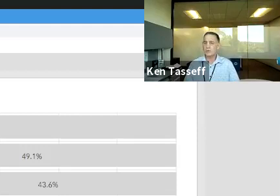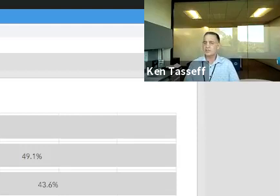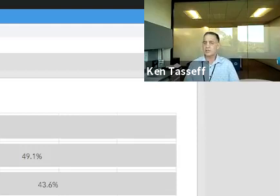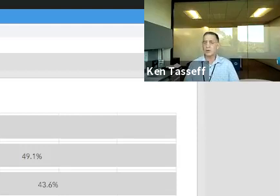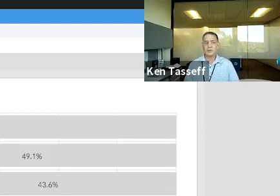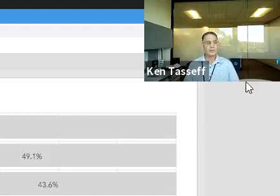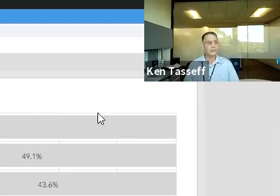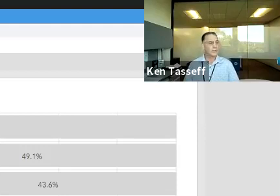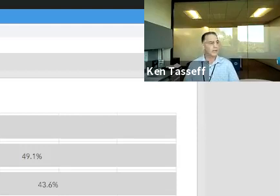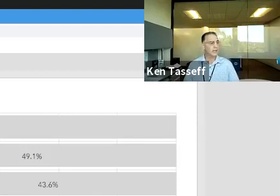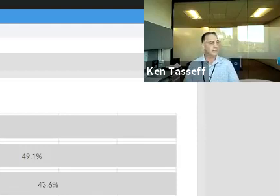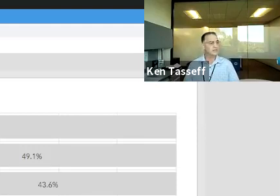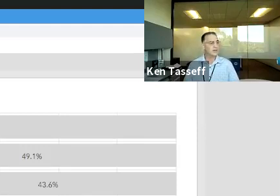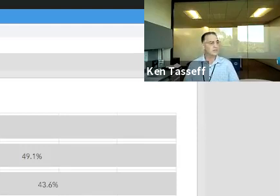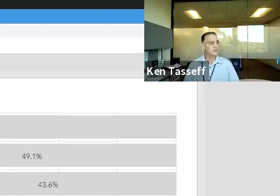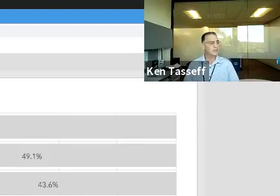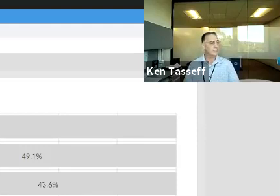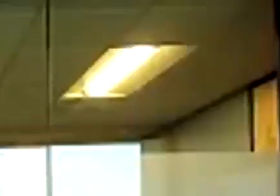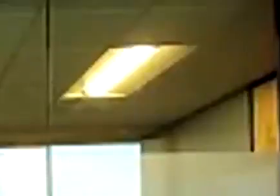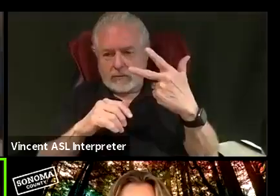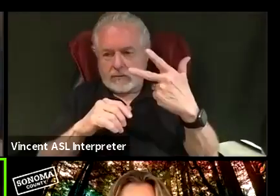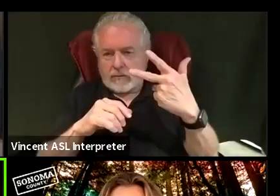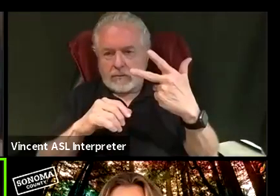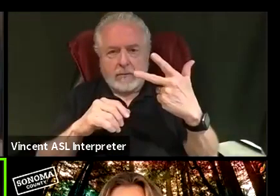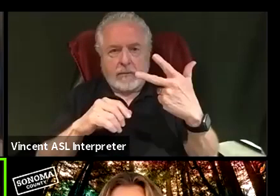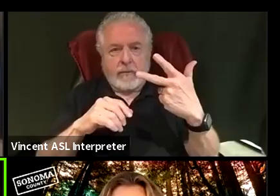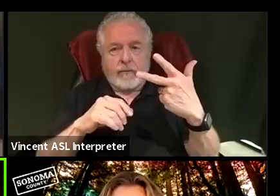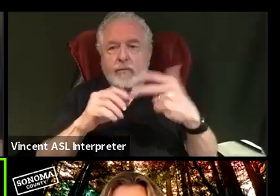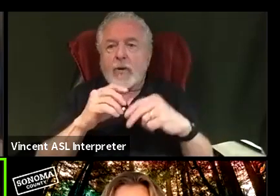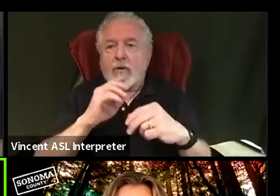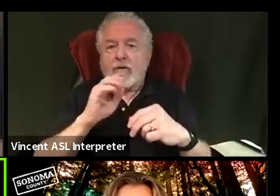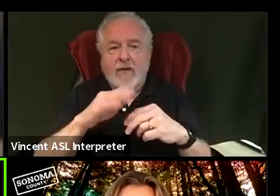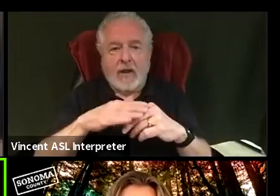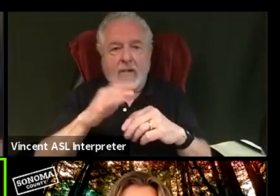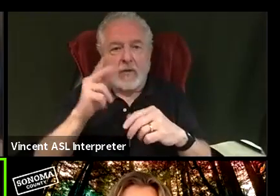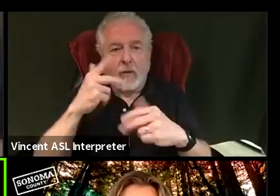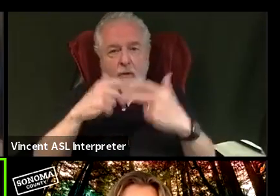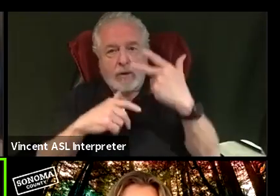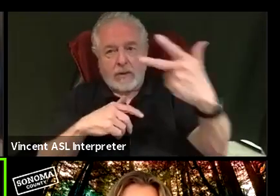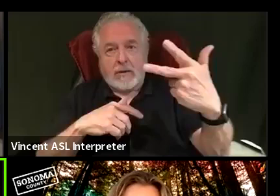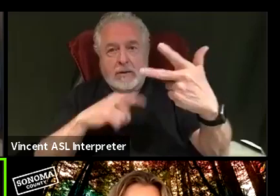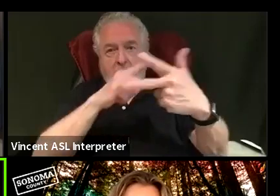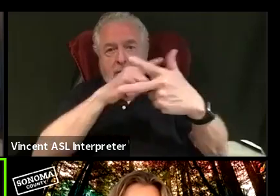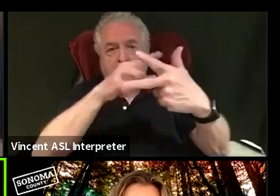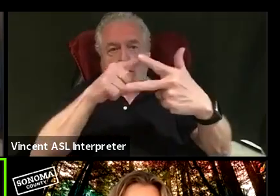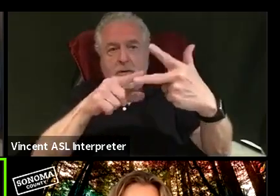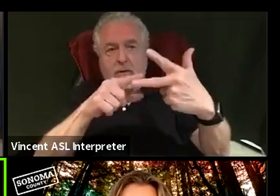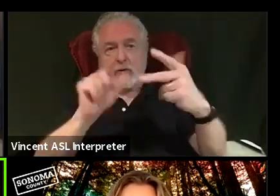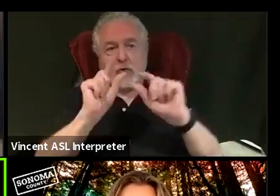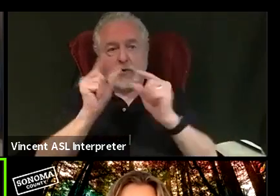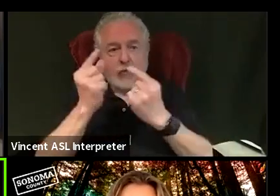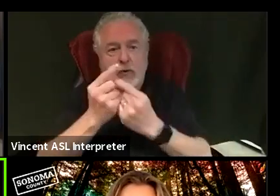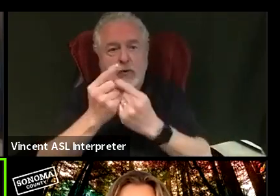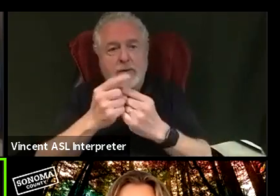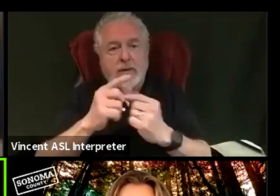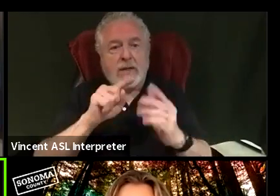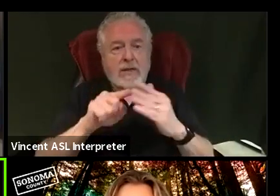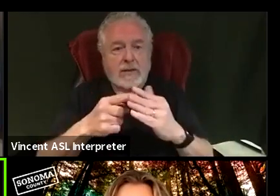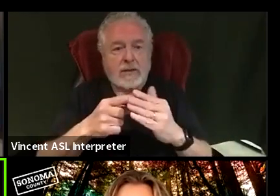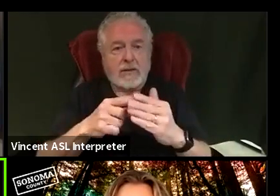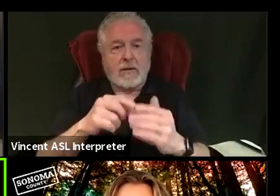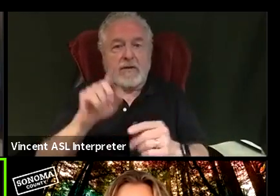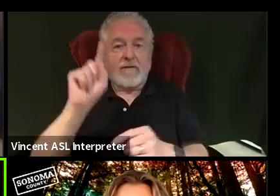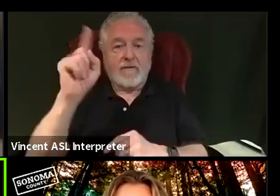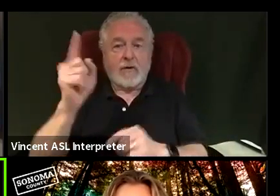really focusing on three, and I'll stop sharing here. We're really focusing on three primary groups initially.